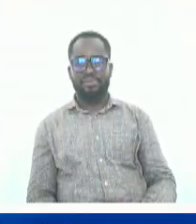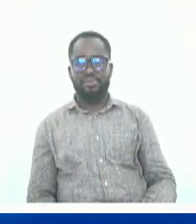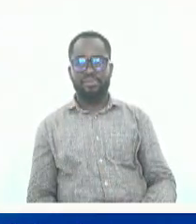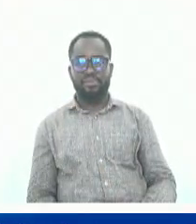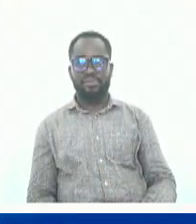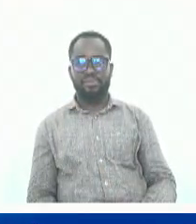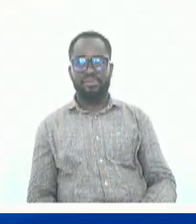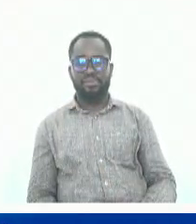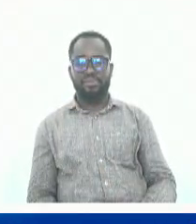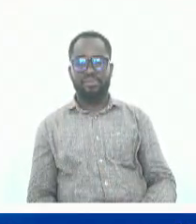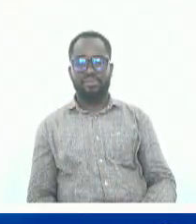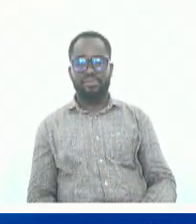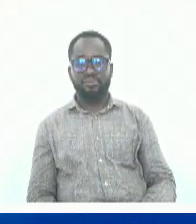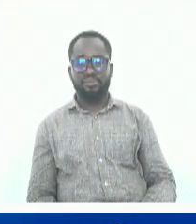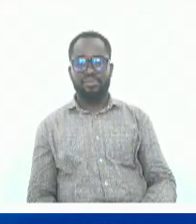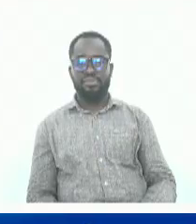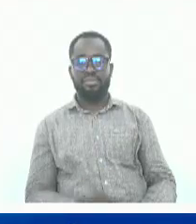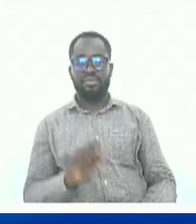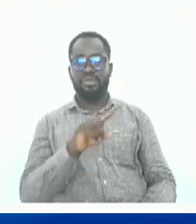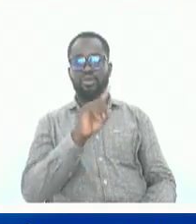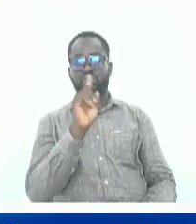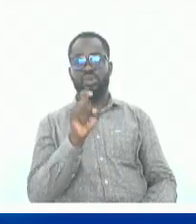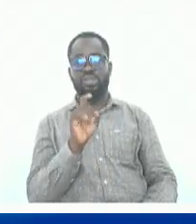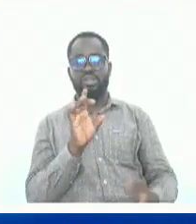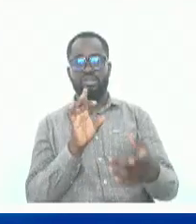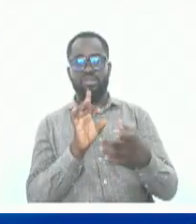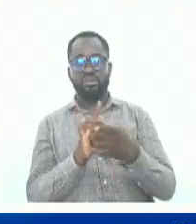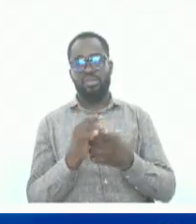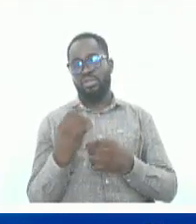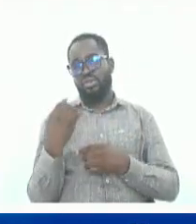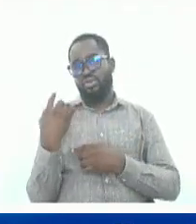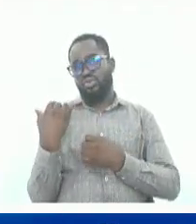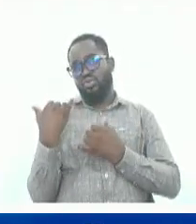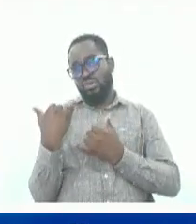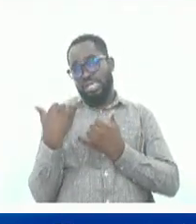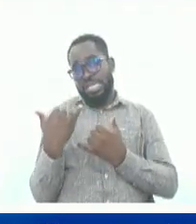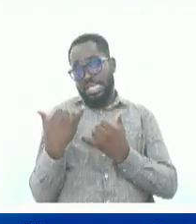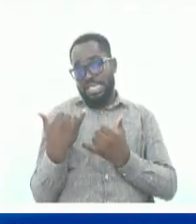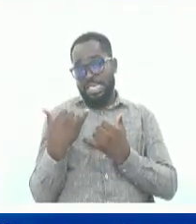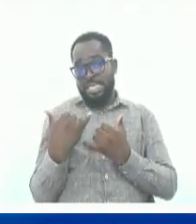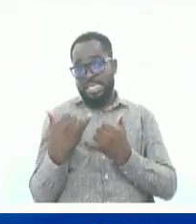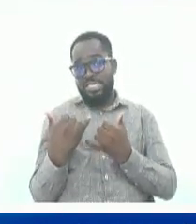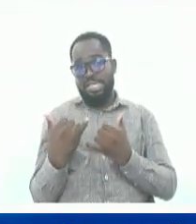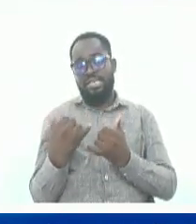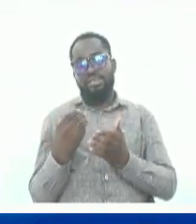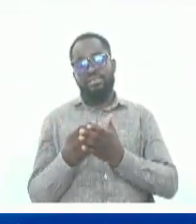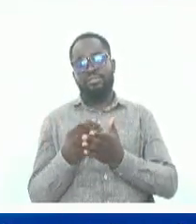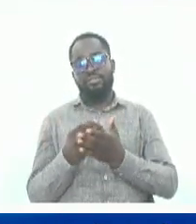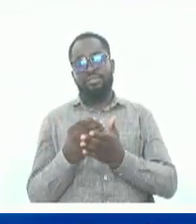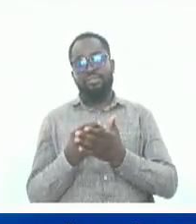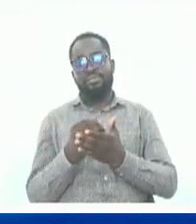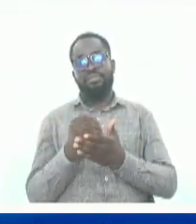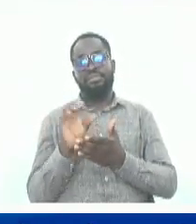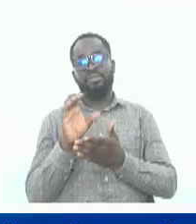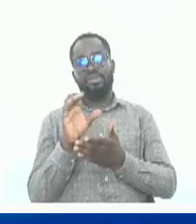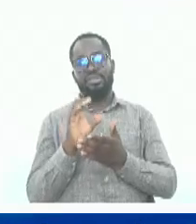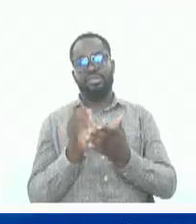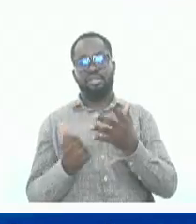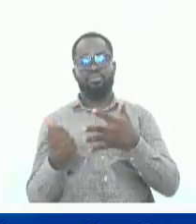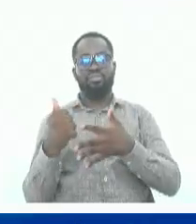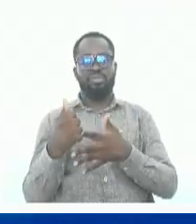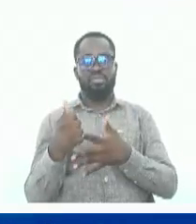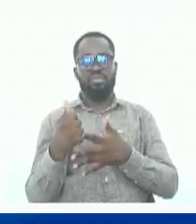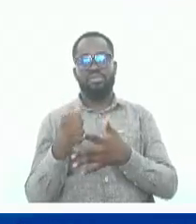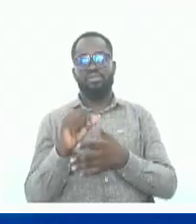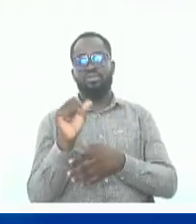I would assume the question is related to the recent appreciation of the CD against the dollar, maybe in the first half